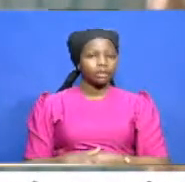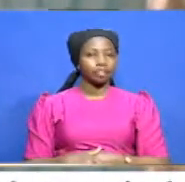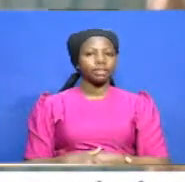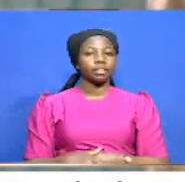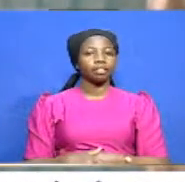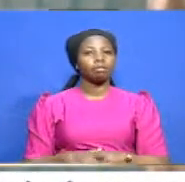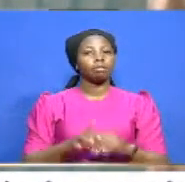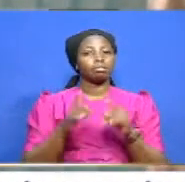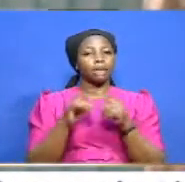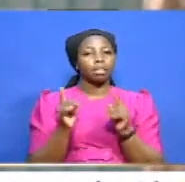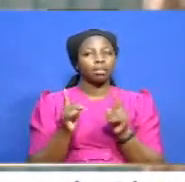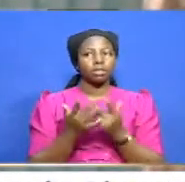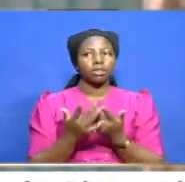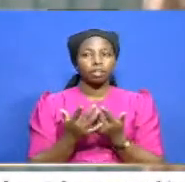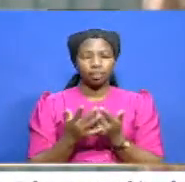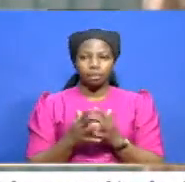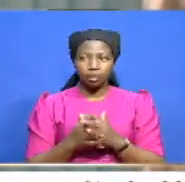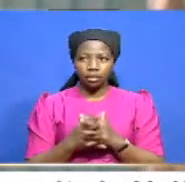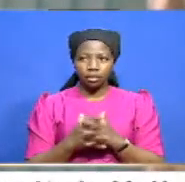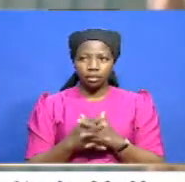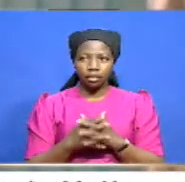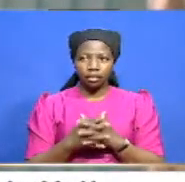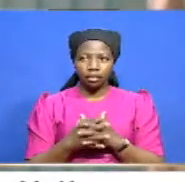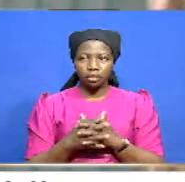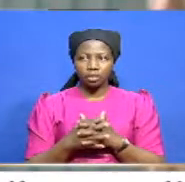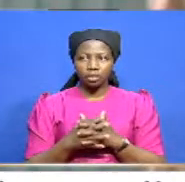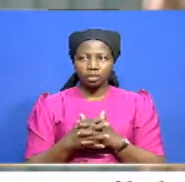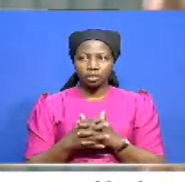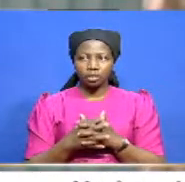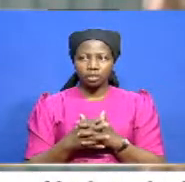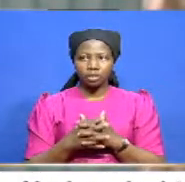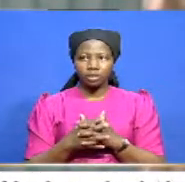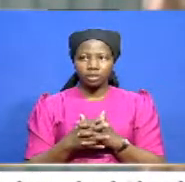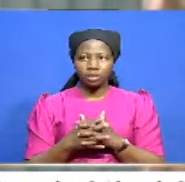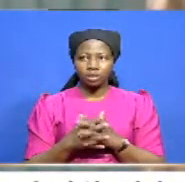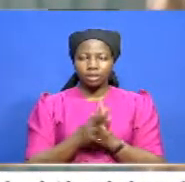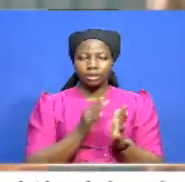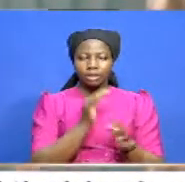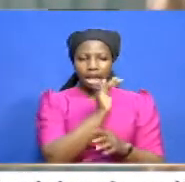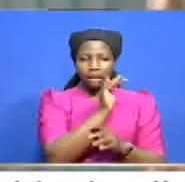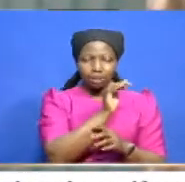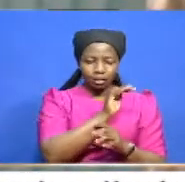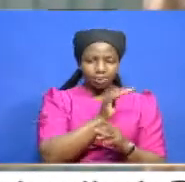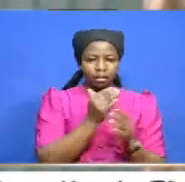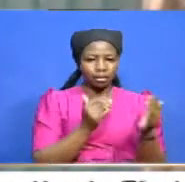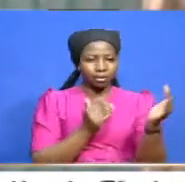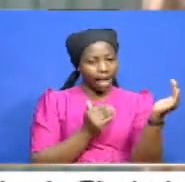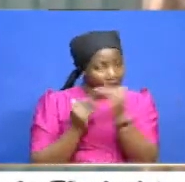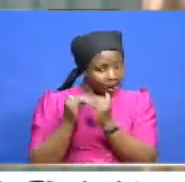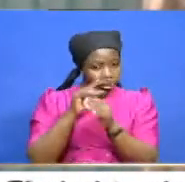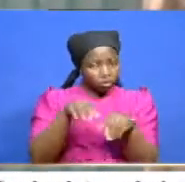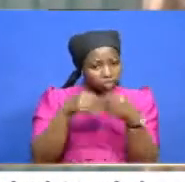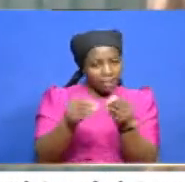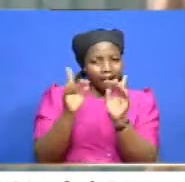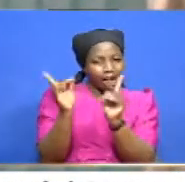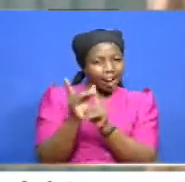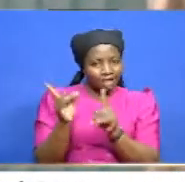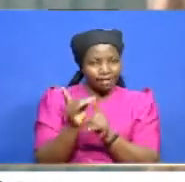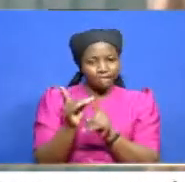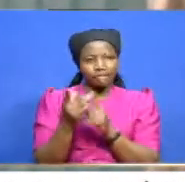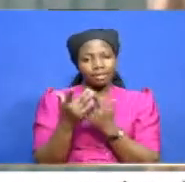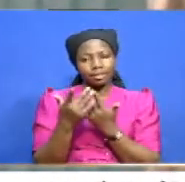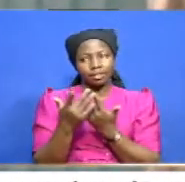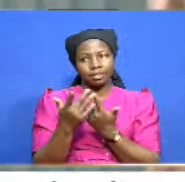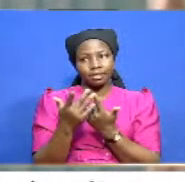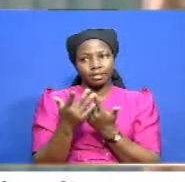But they come cleverly, because they're not telling you to give them an adjournment, they're telling you to give them a day to argue their application. So you have to rule